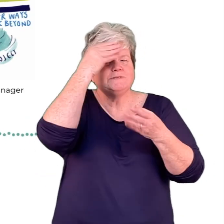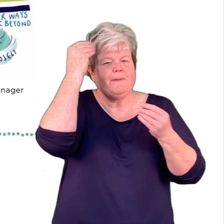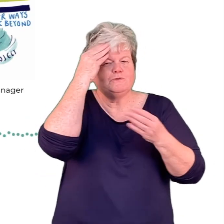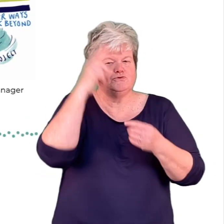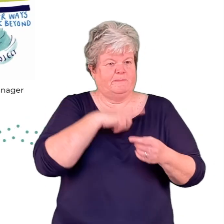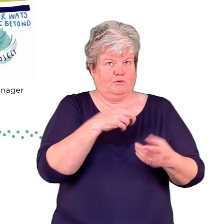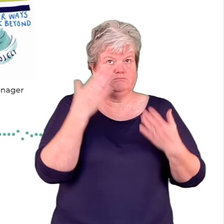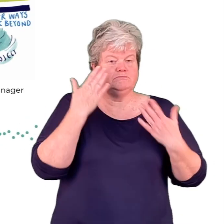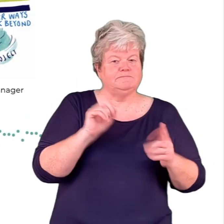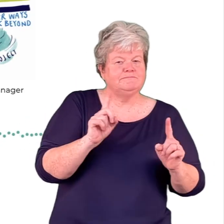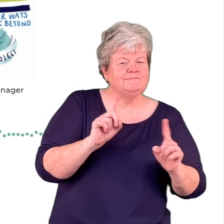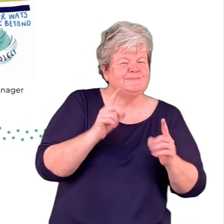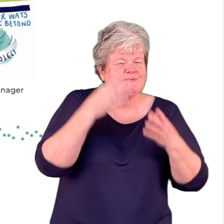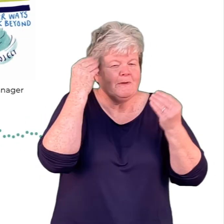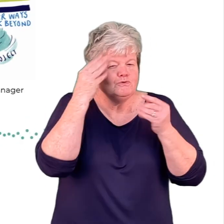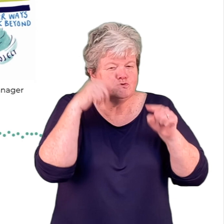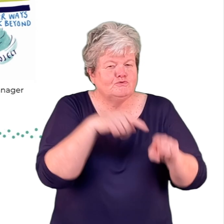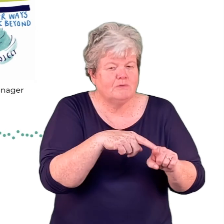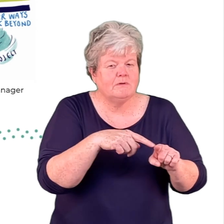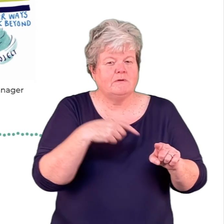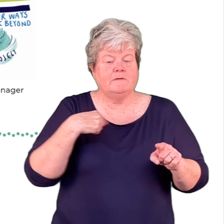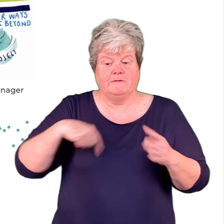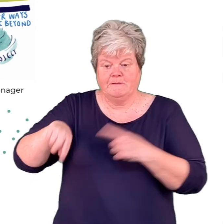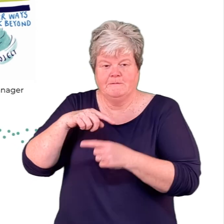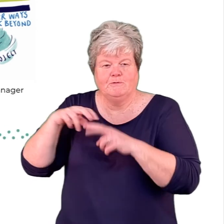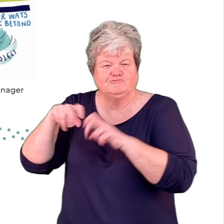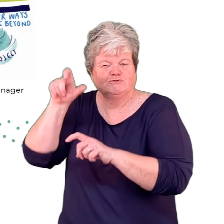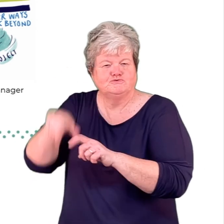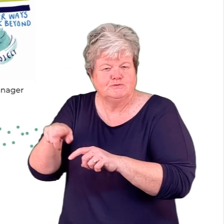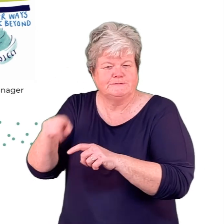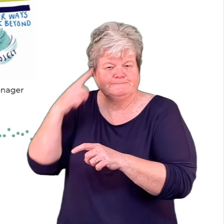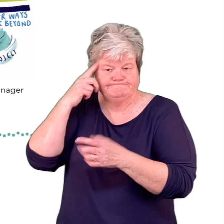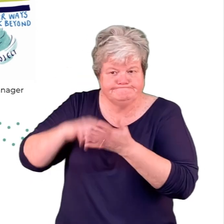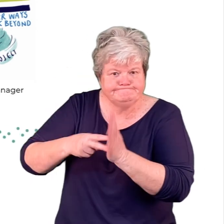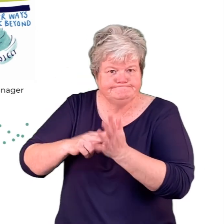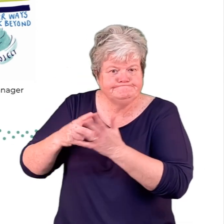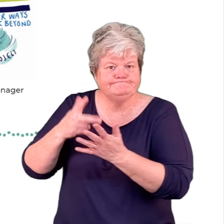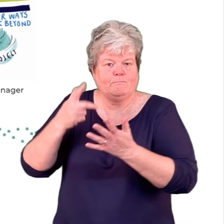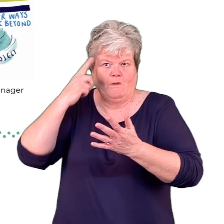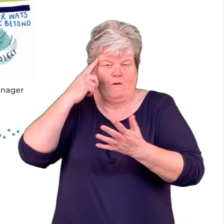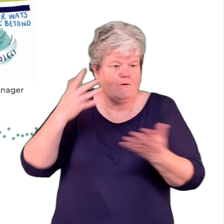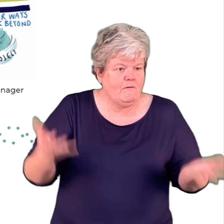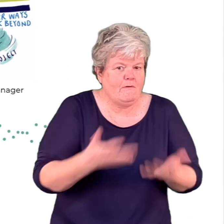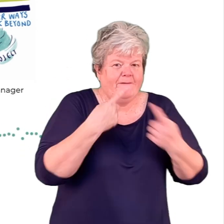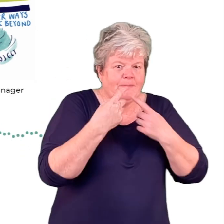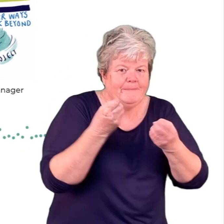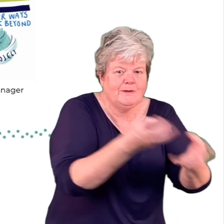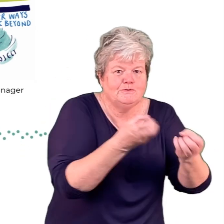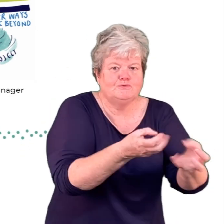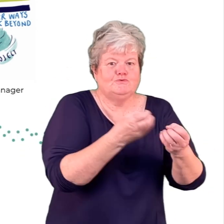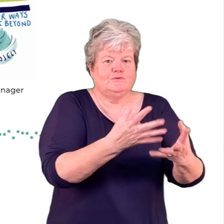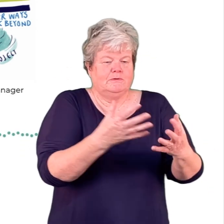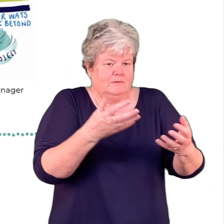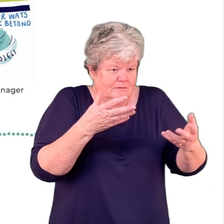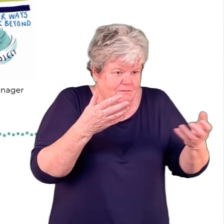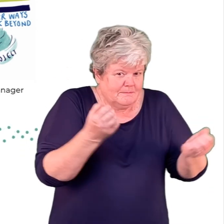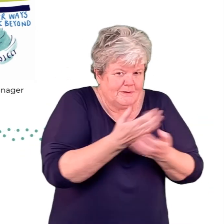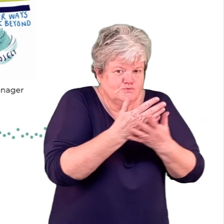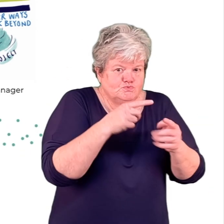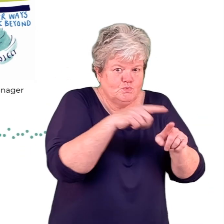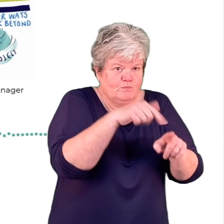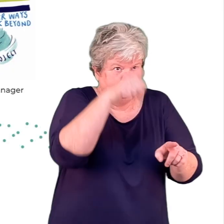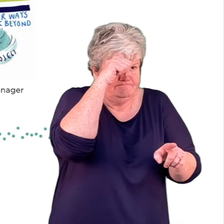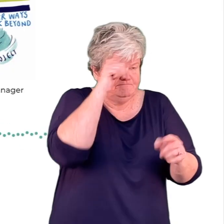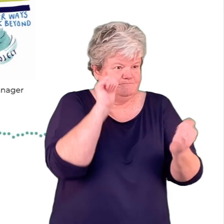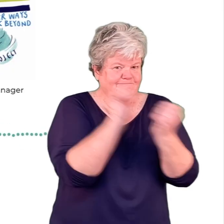dementia because they didn't understand the symptoms. So our researcher developed a health and wellbeing information session for